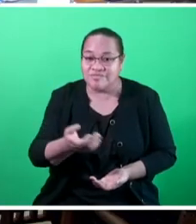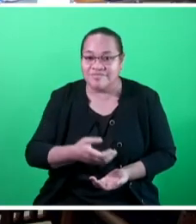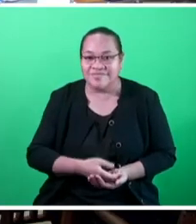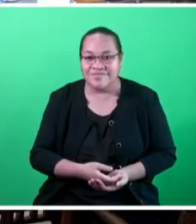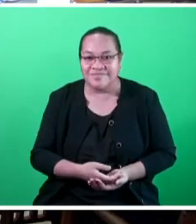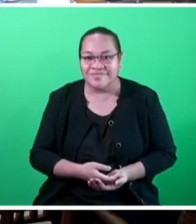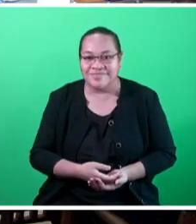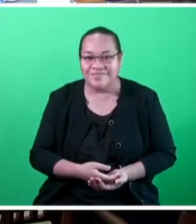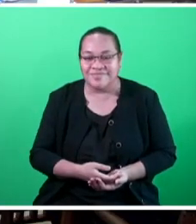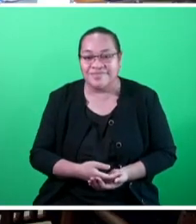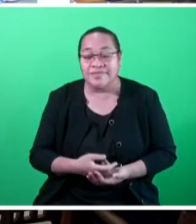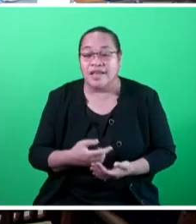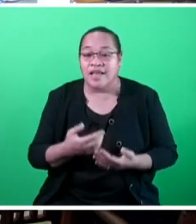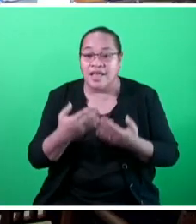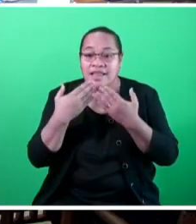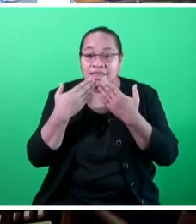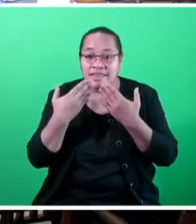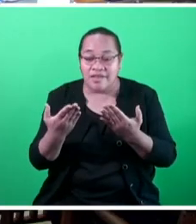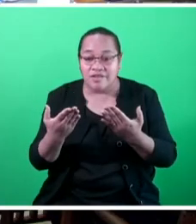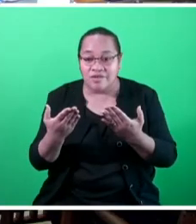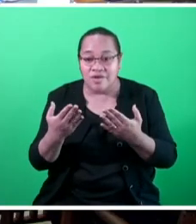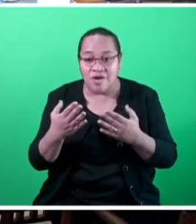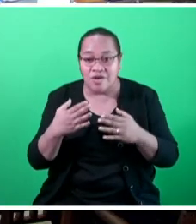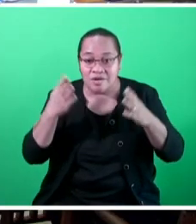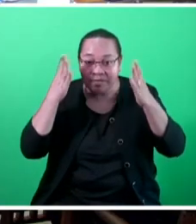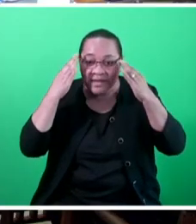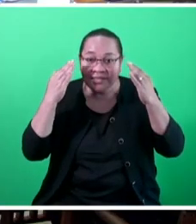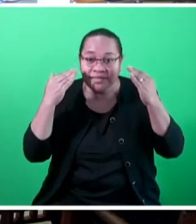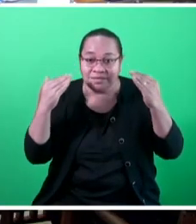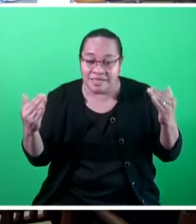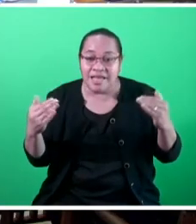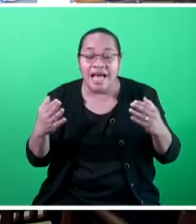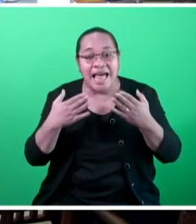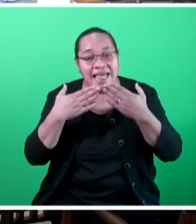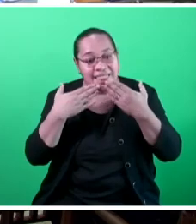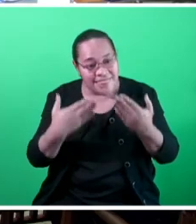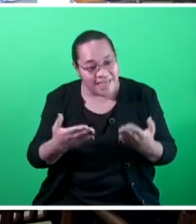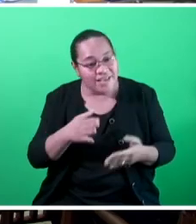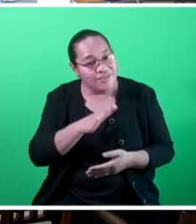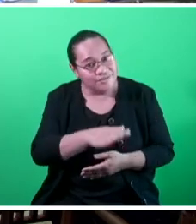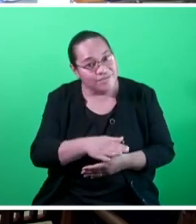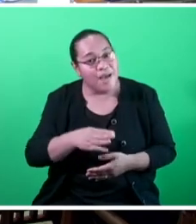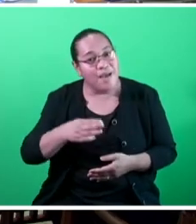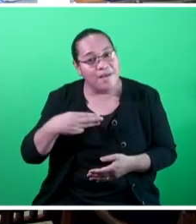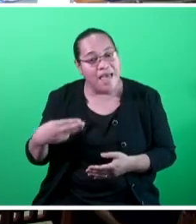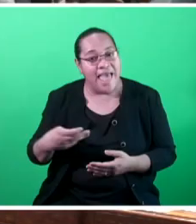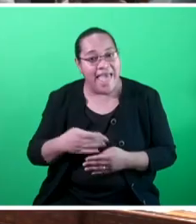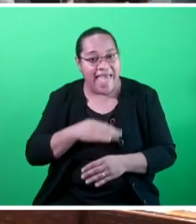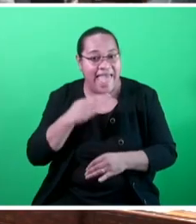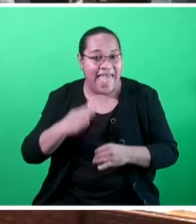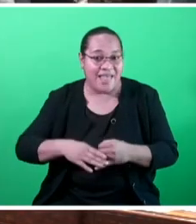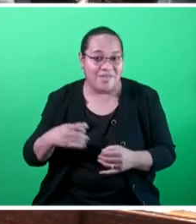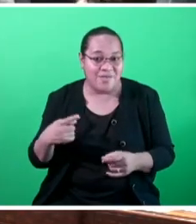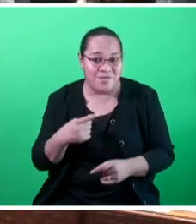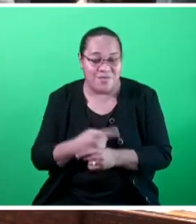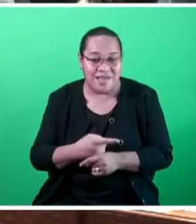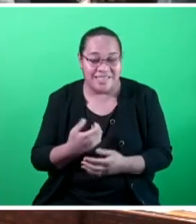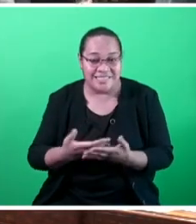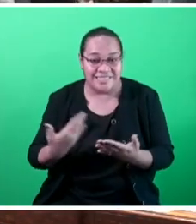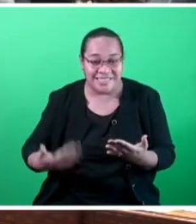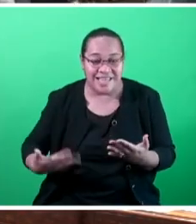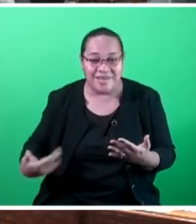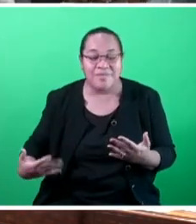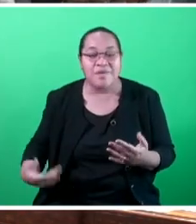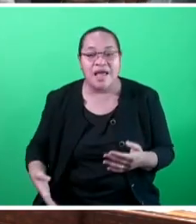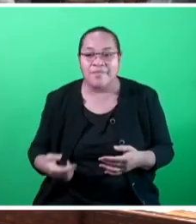Thank you, Honourable Speaker. I thank the Honourable Member for her end of the week statement. Let me begin by